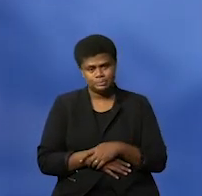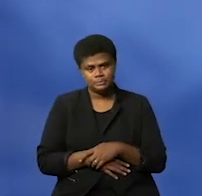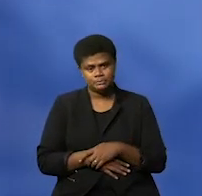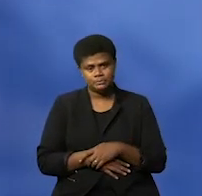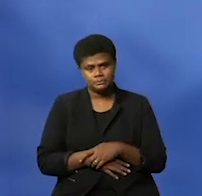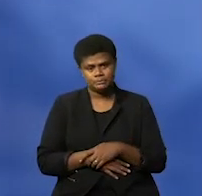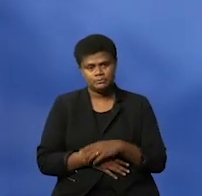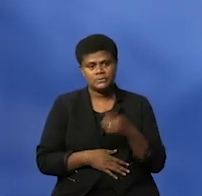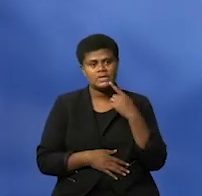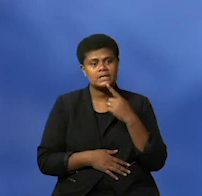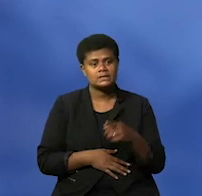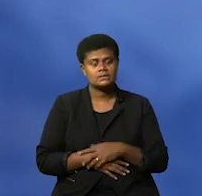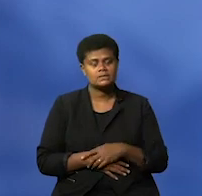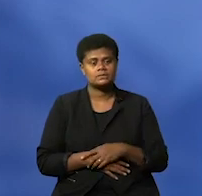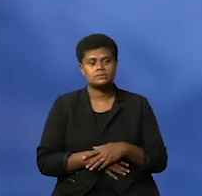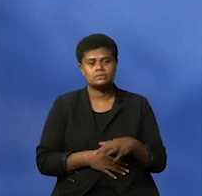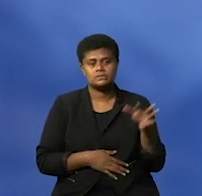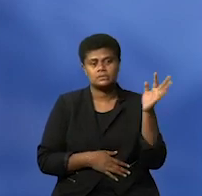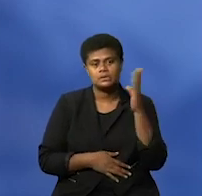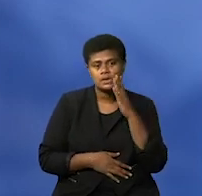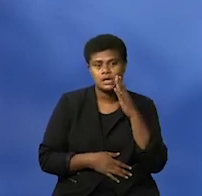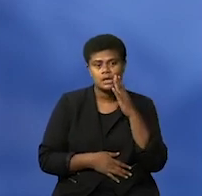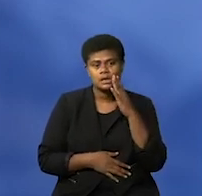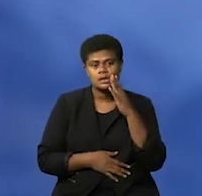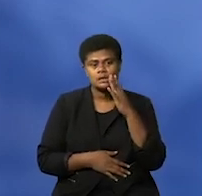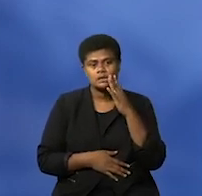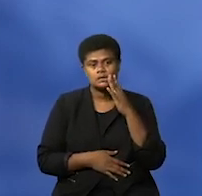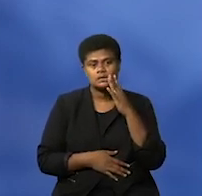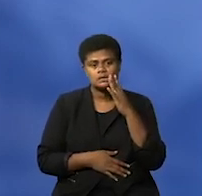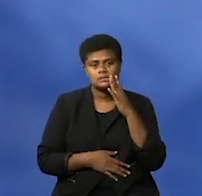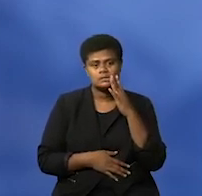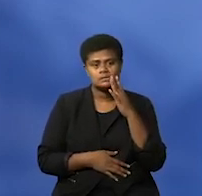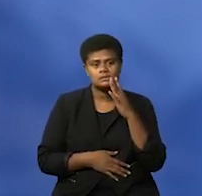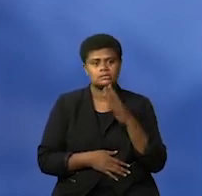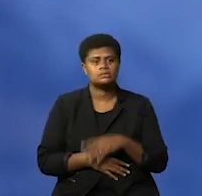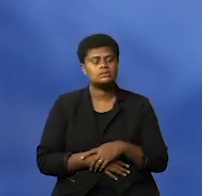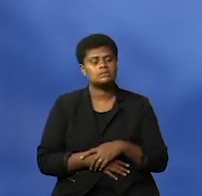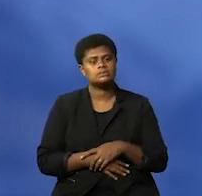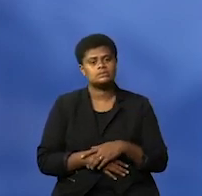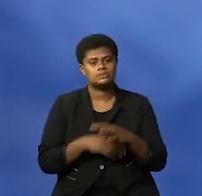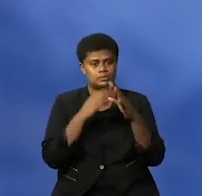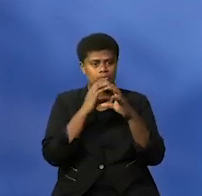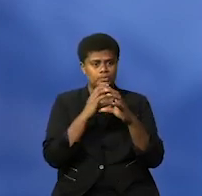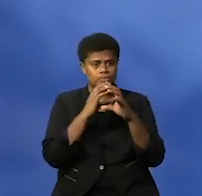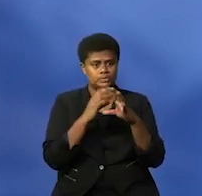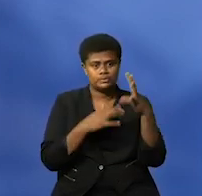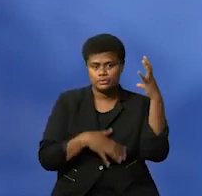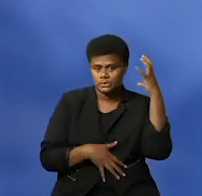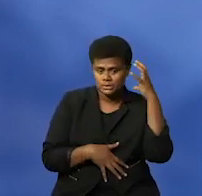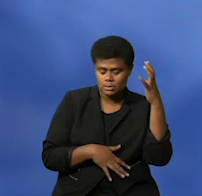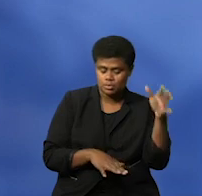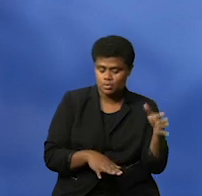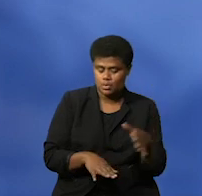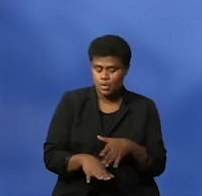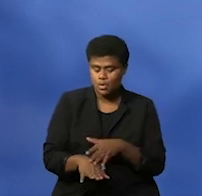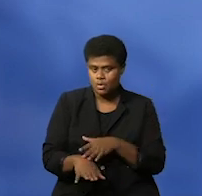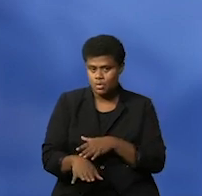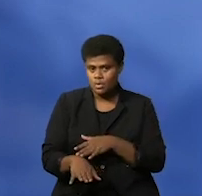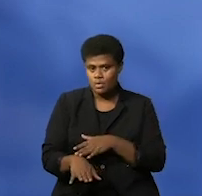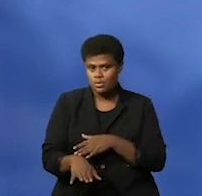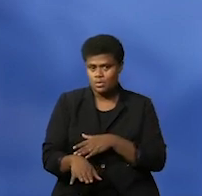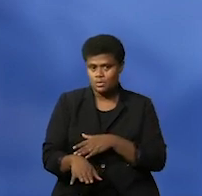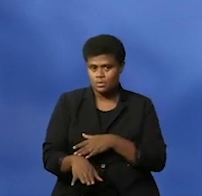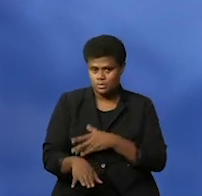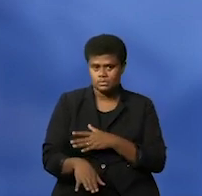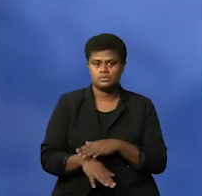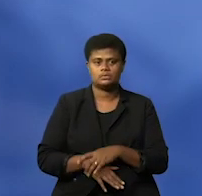19. And the word of God says, "And then the voice of the trumpet sounded long and waxed around louder. Moses spake, and God answered